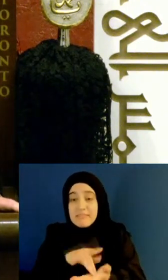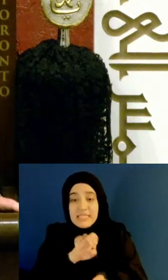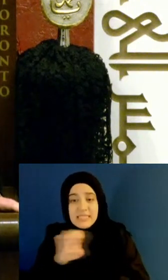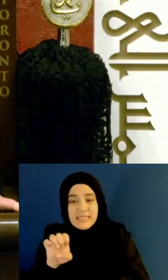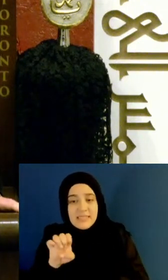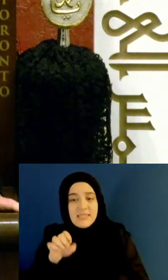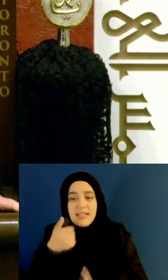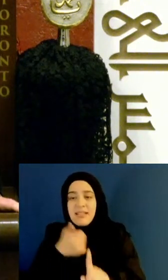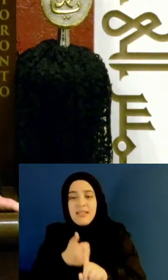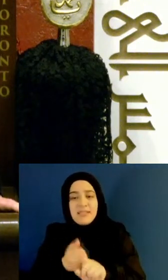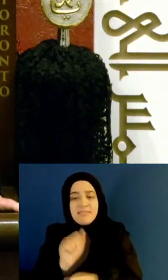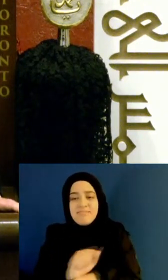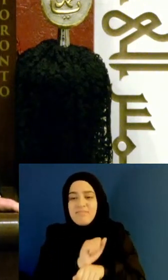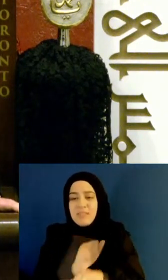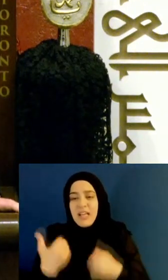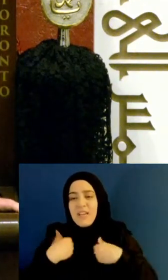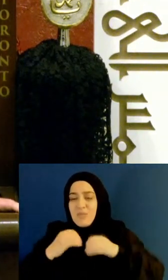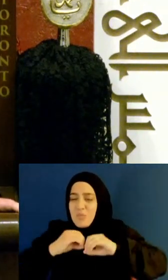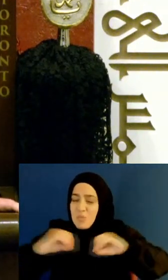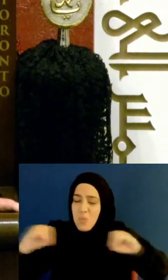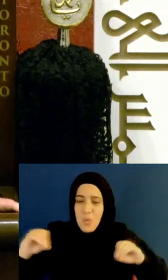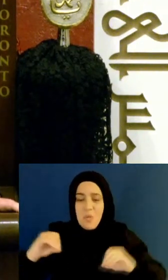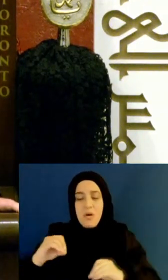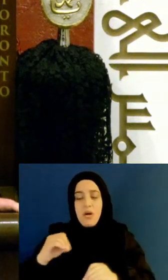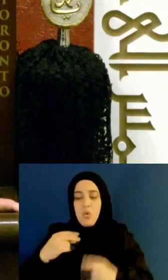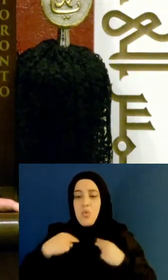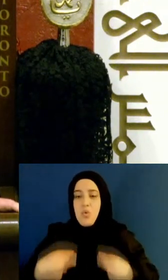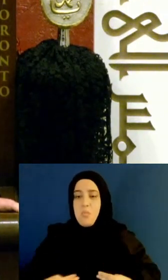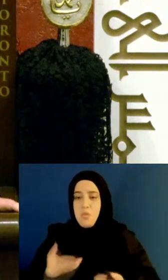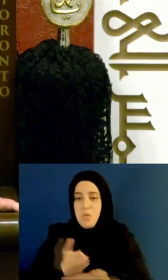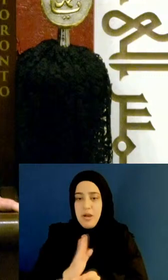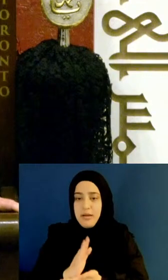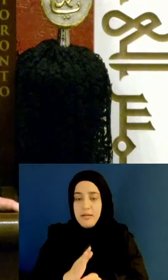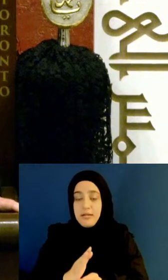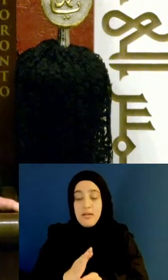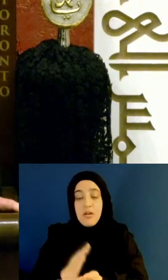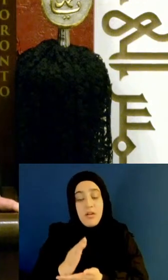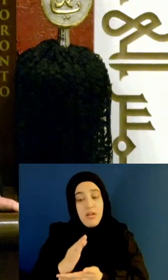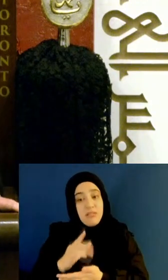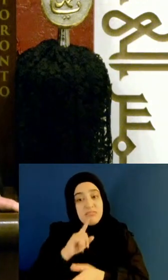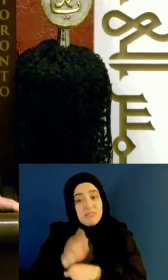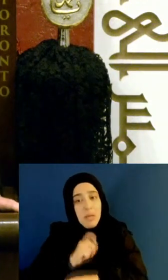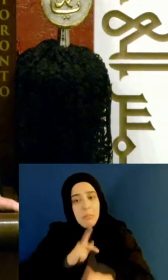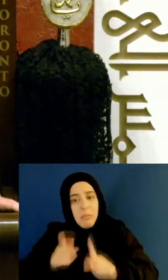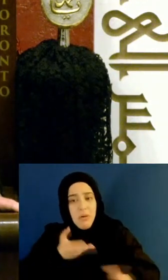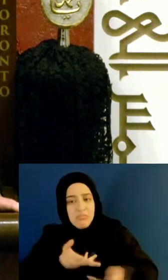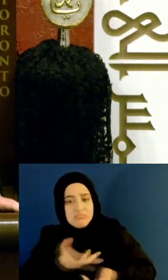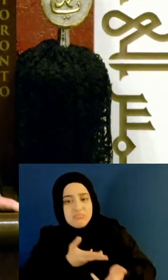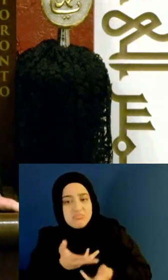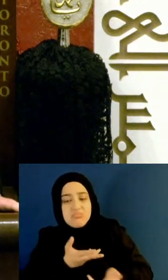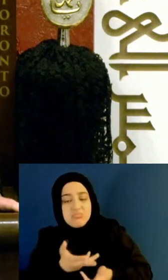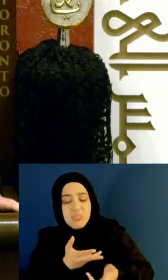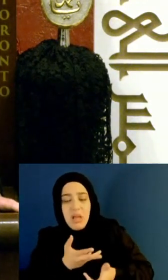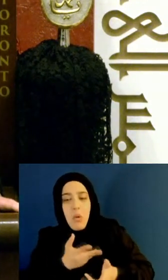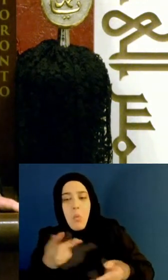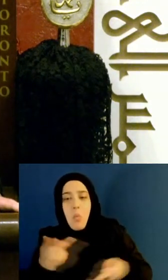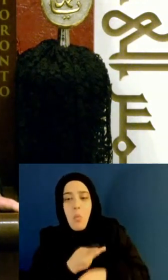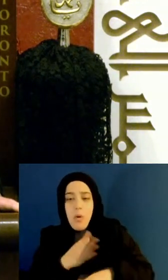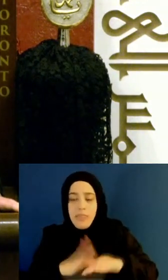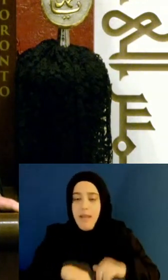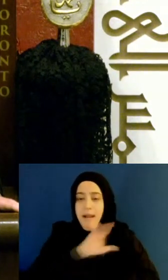begin with. They would be treated worse than the camels that the Arabs would ride.